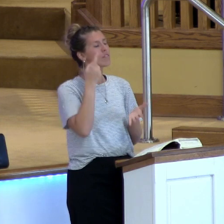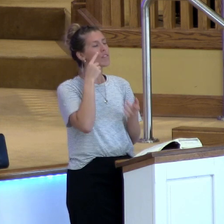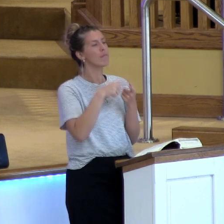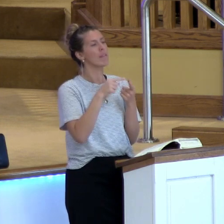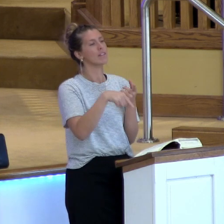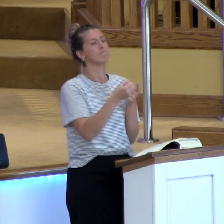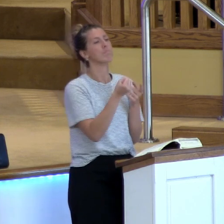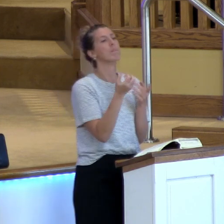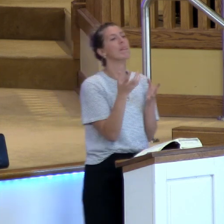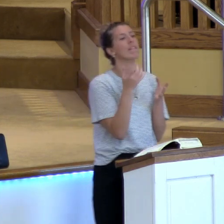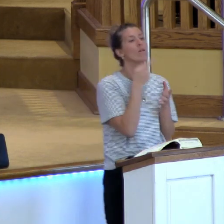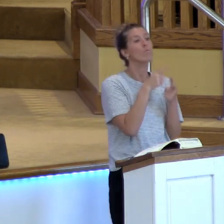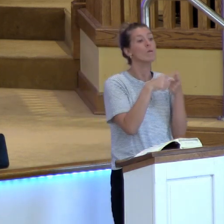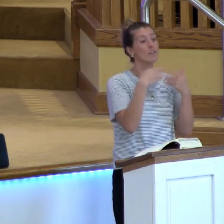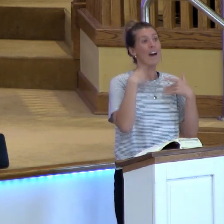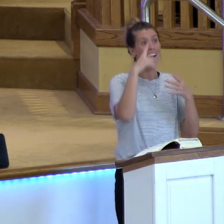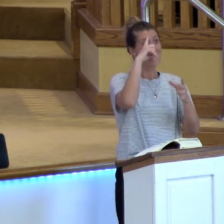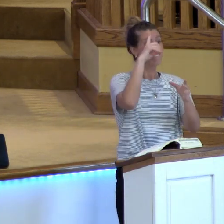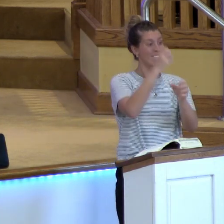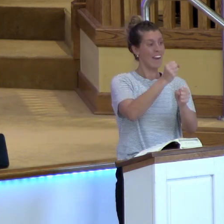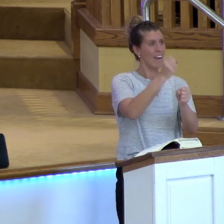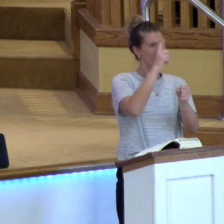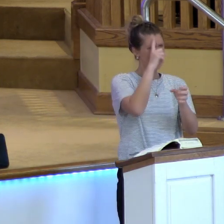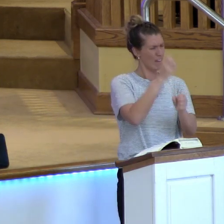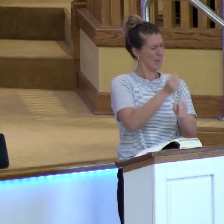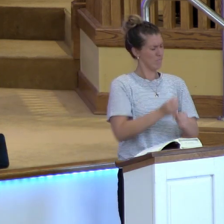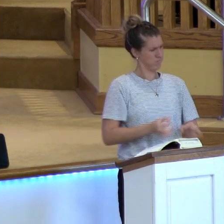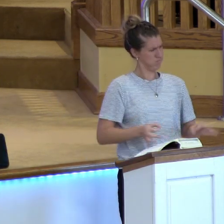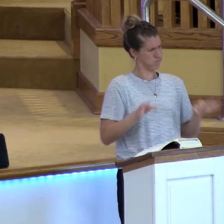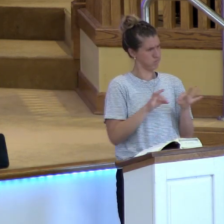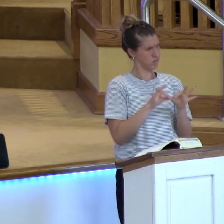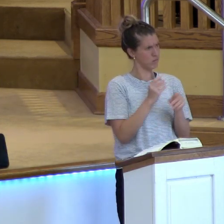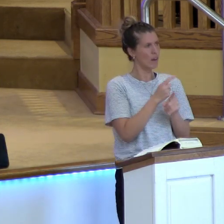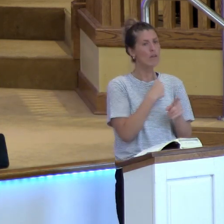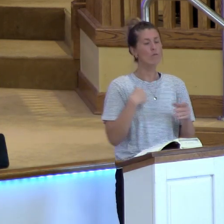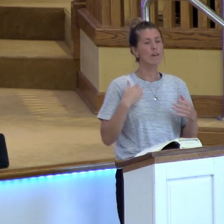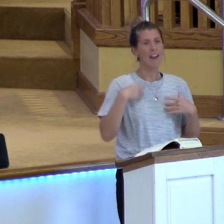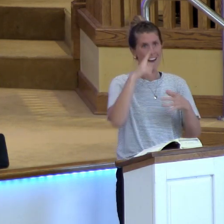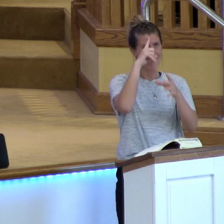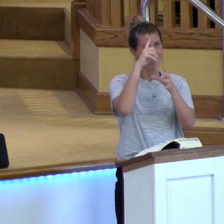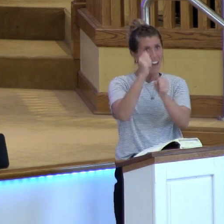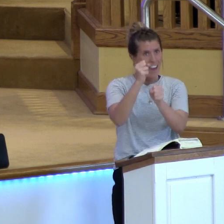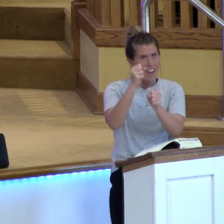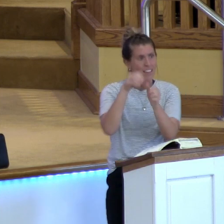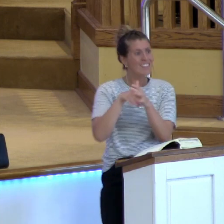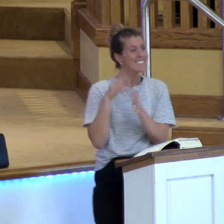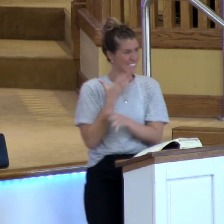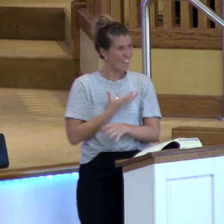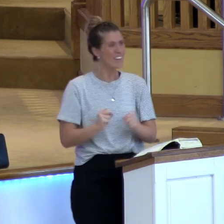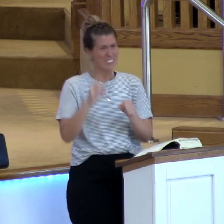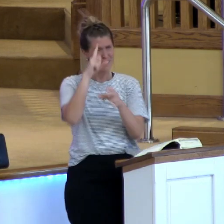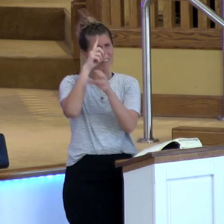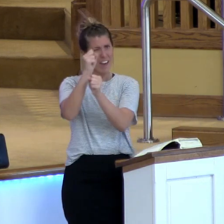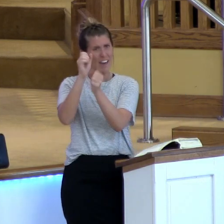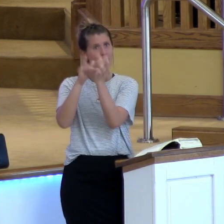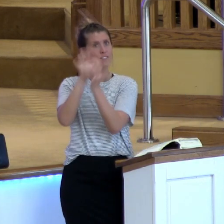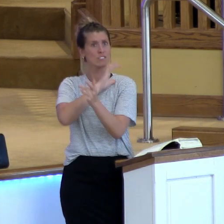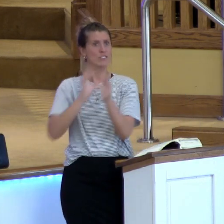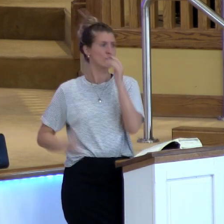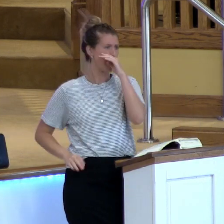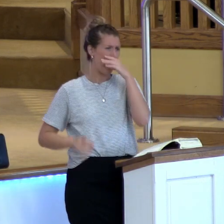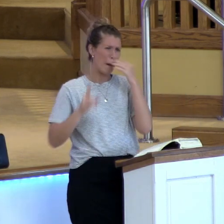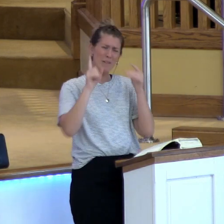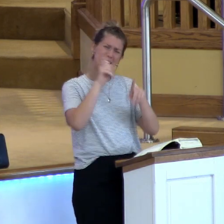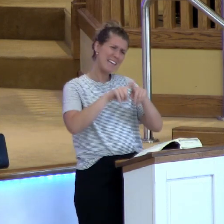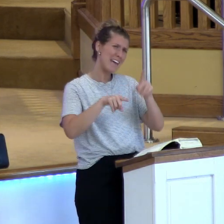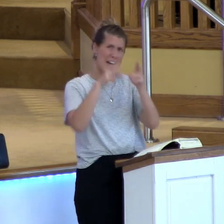this? When you had this faith, we know that faith is an important part. We have faith in salvation. We have faith in Jesus Christ. We cannot please God